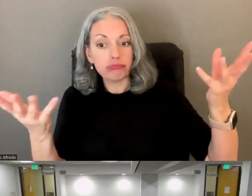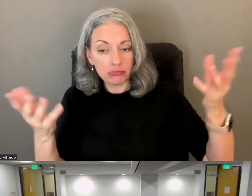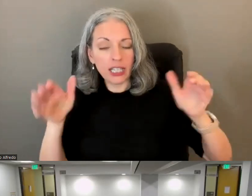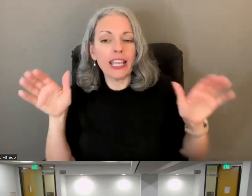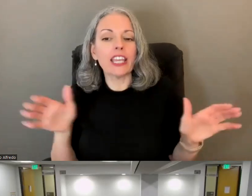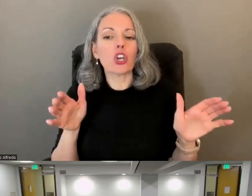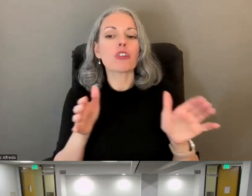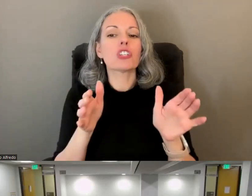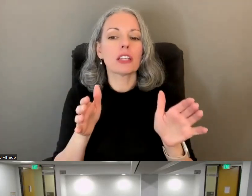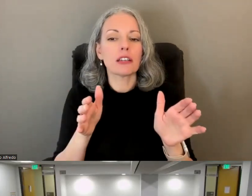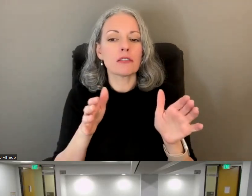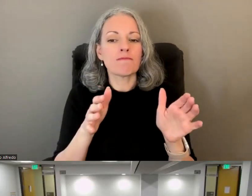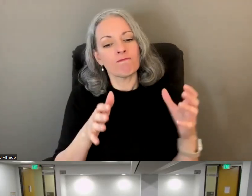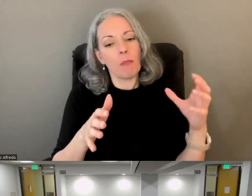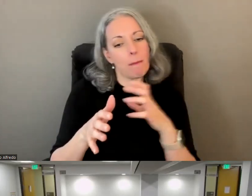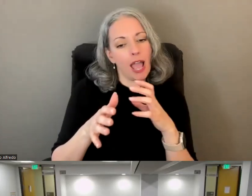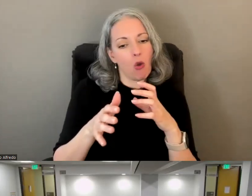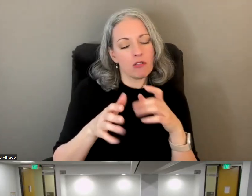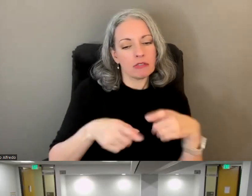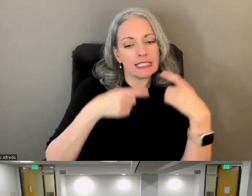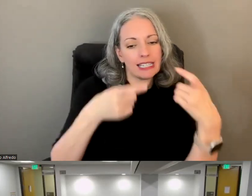encouraging, empowering caregivers.